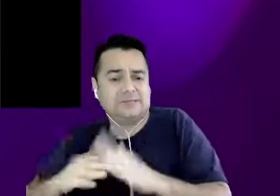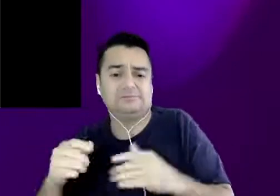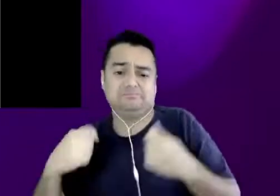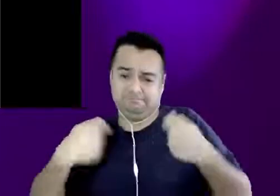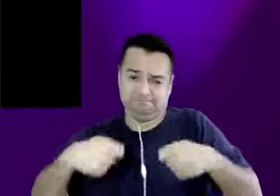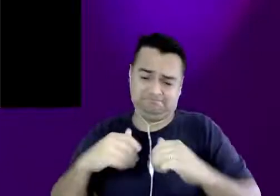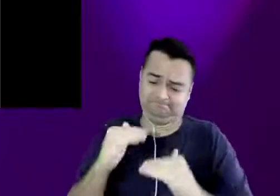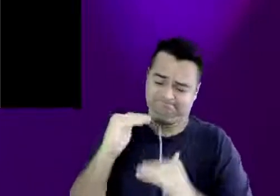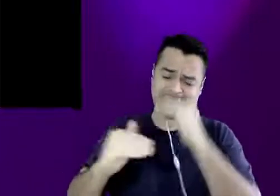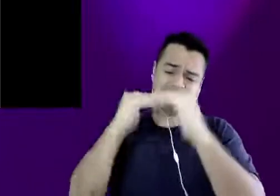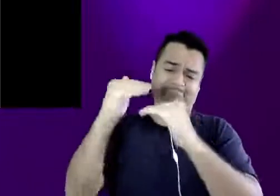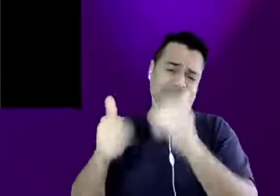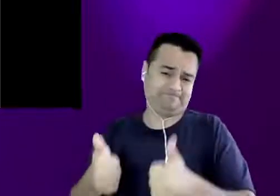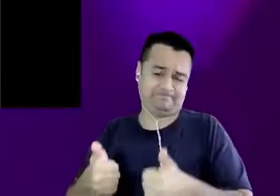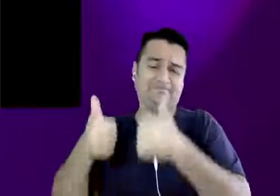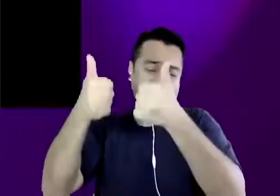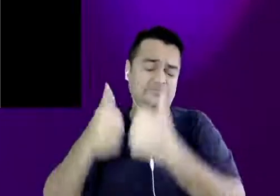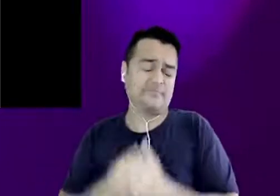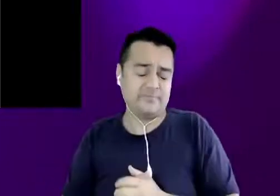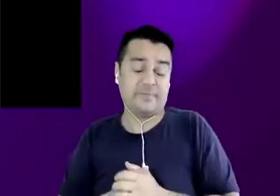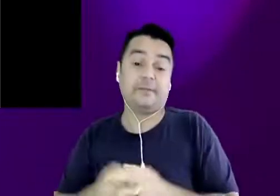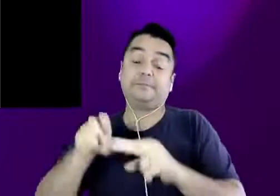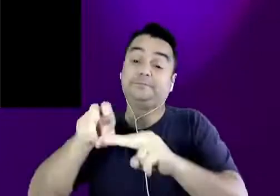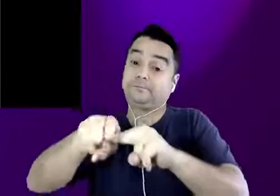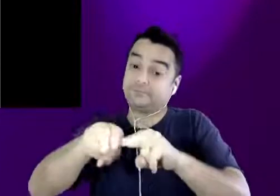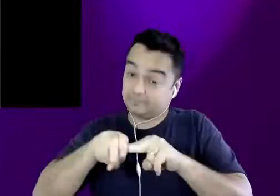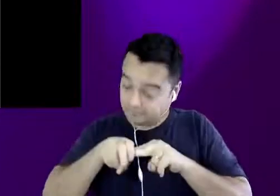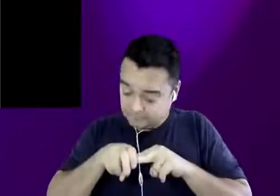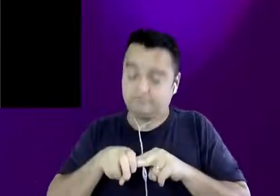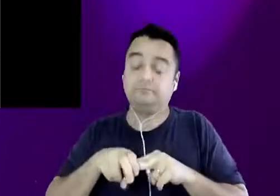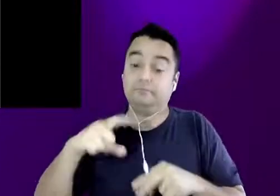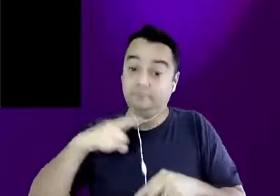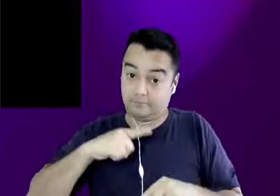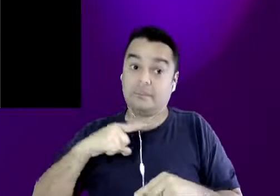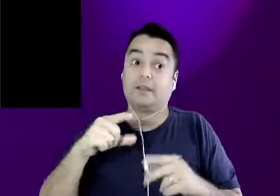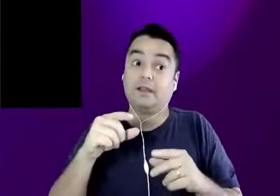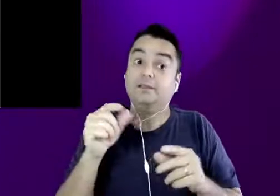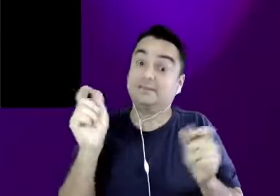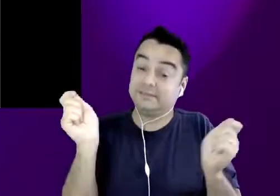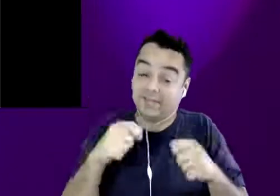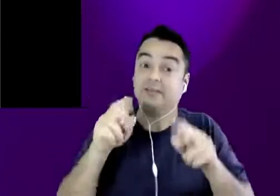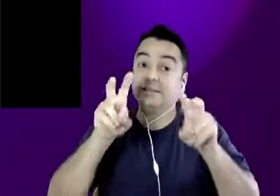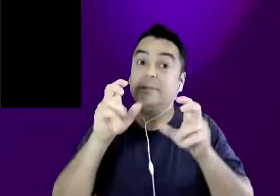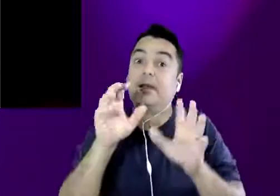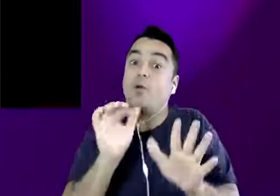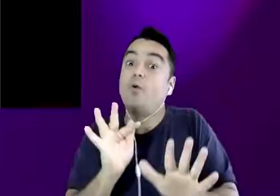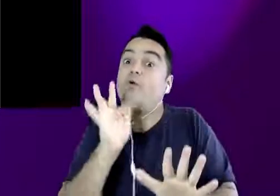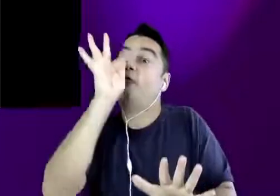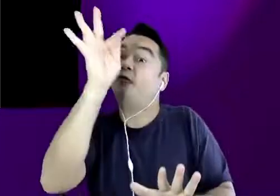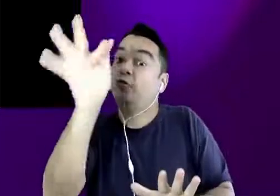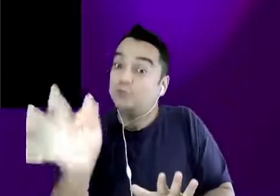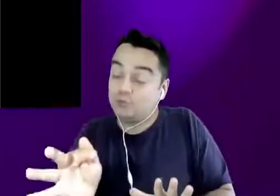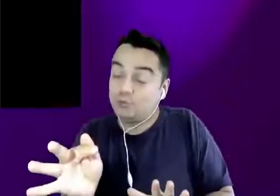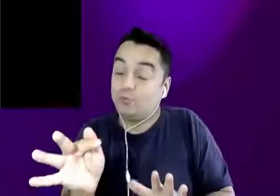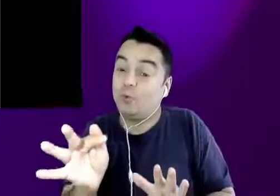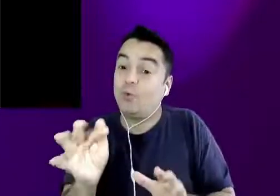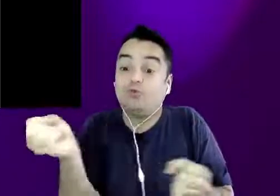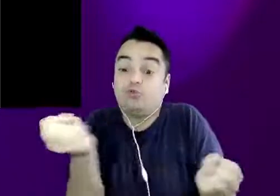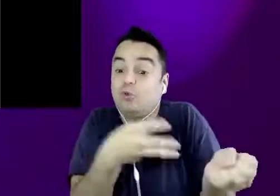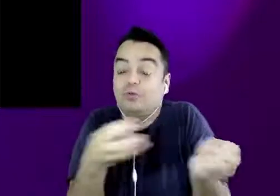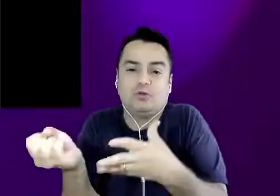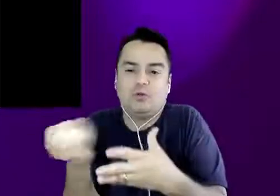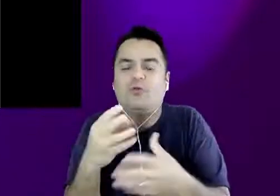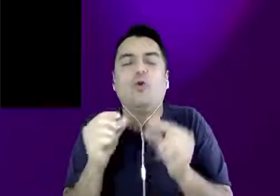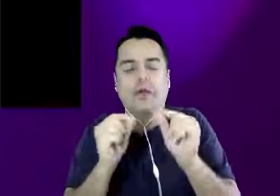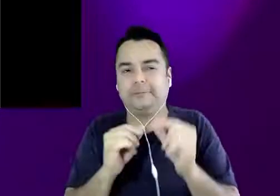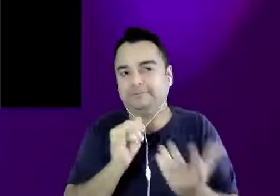a futuristic approach, future. Okay, let's take the manuality out of the equation and see